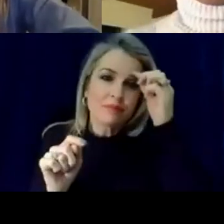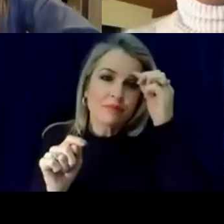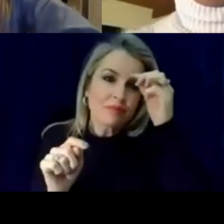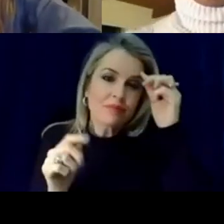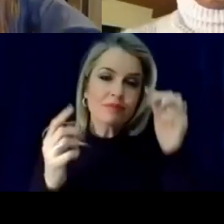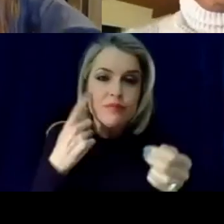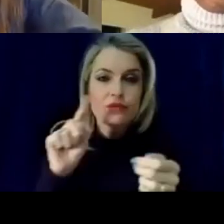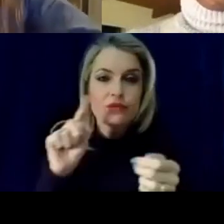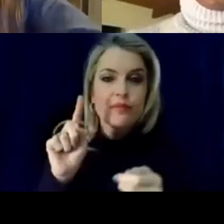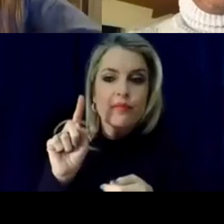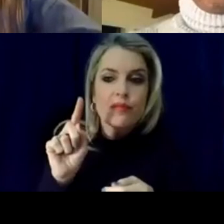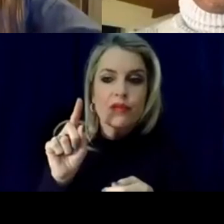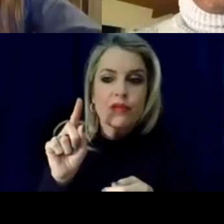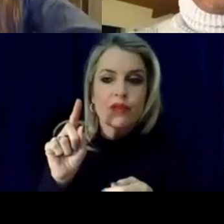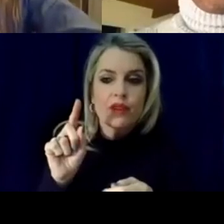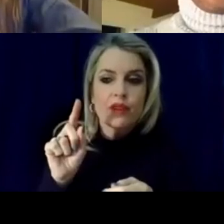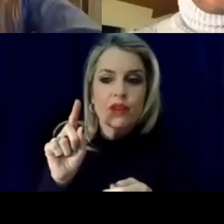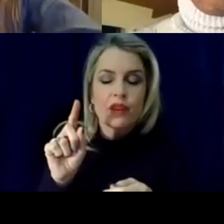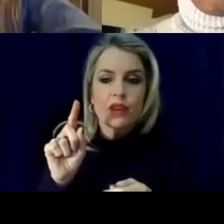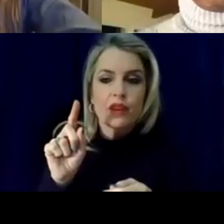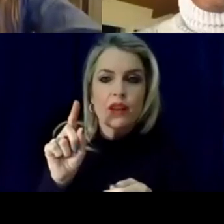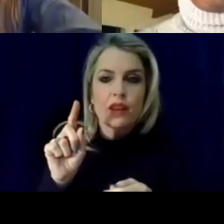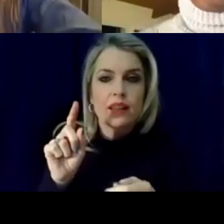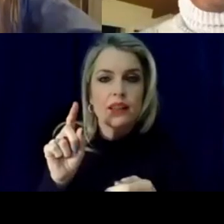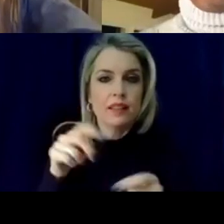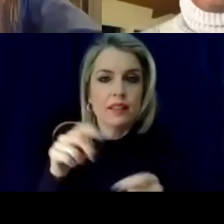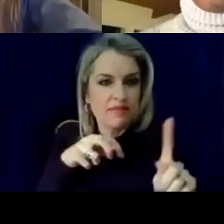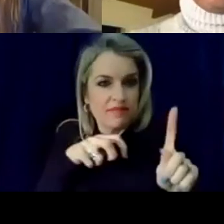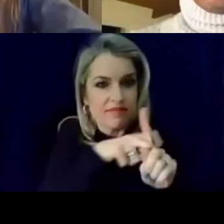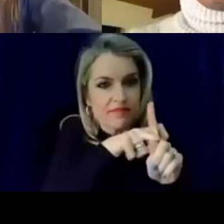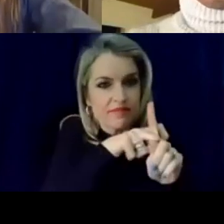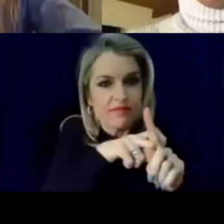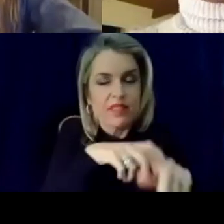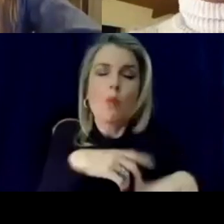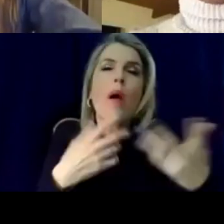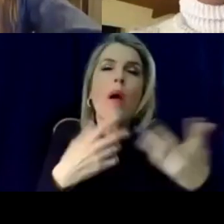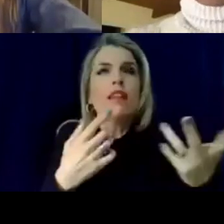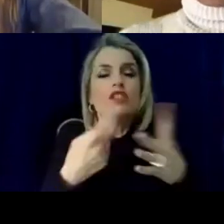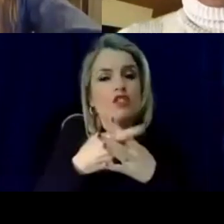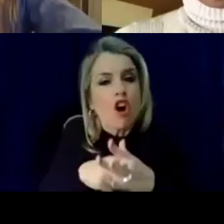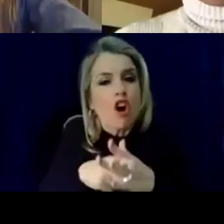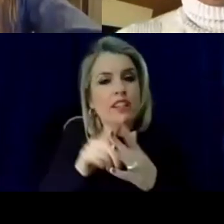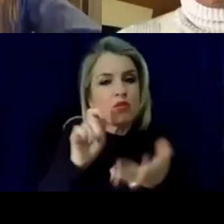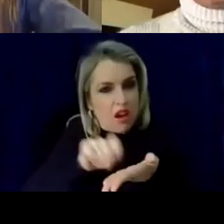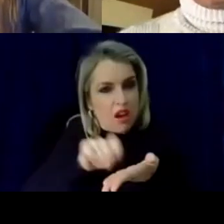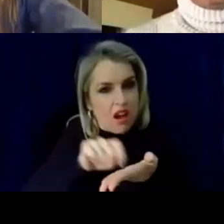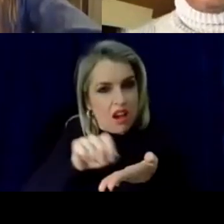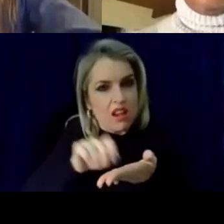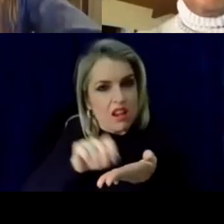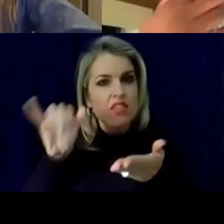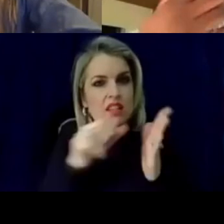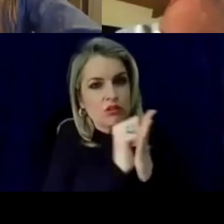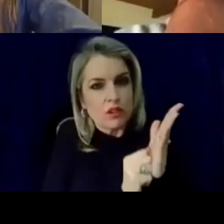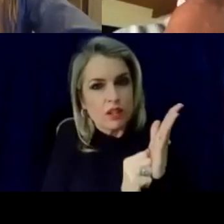you know, as far as getting a hold of the material, I think it